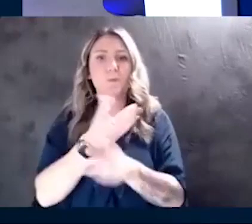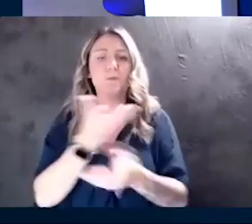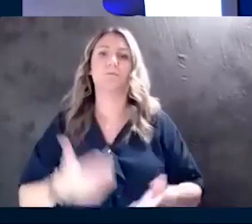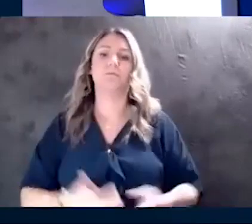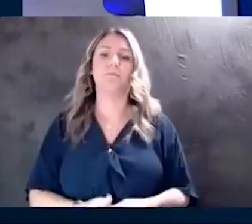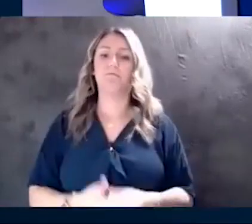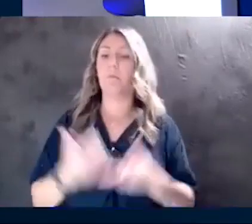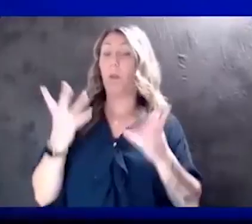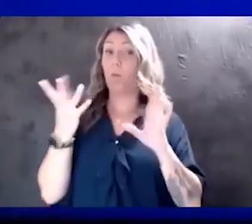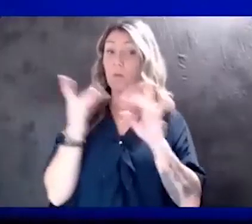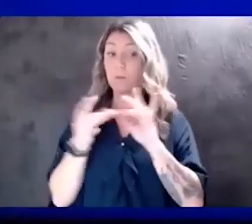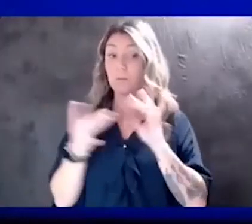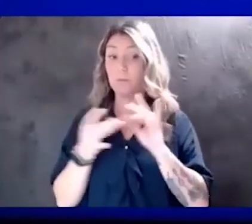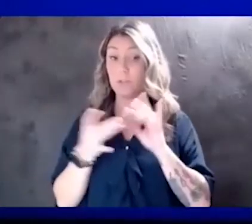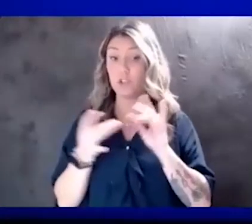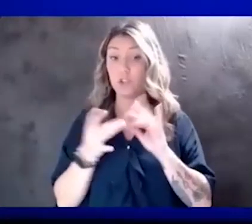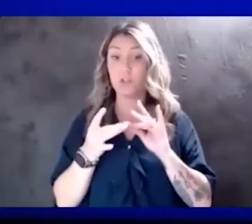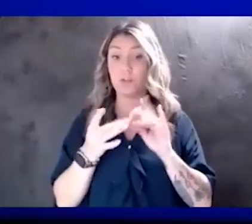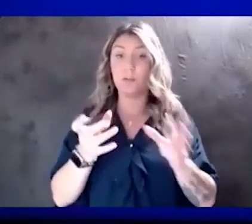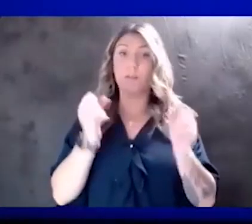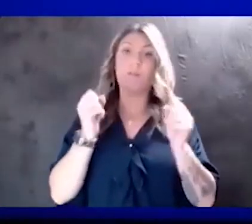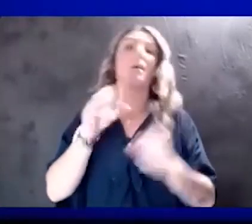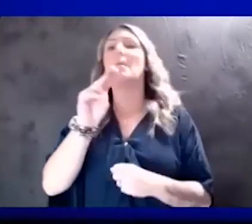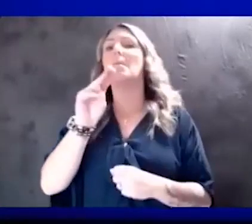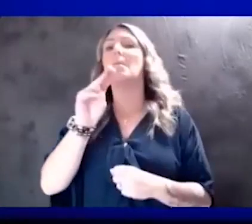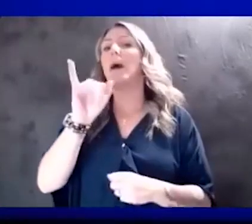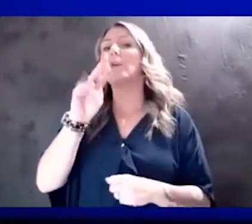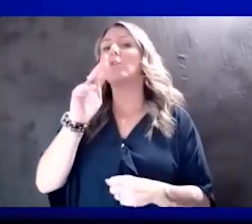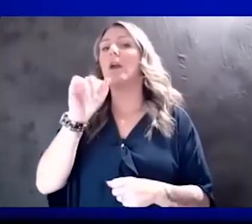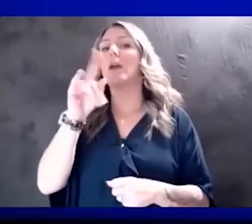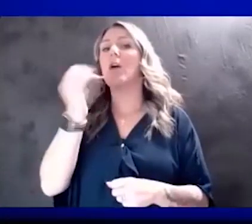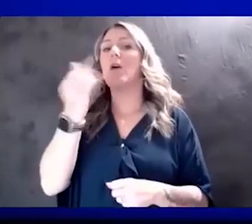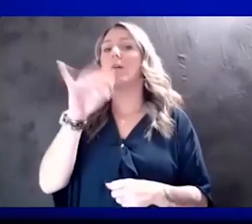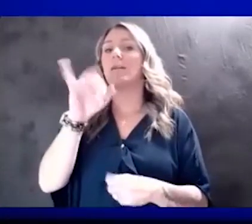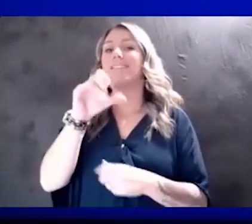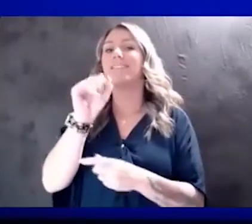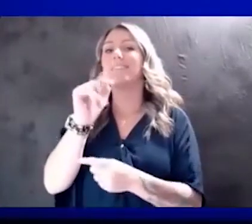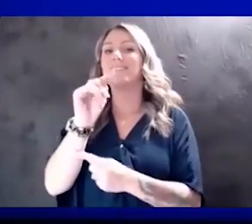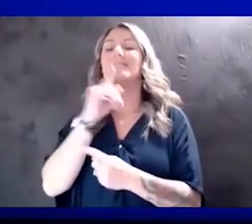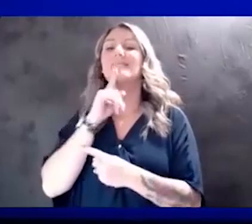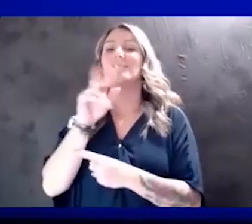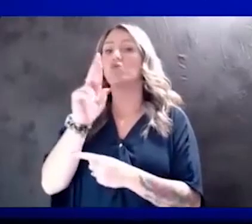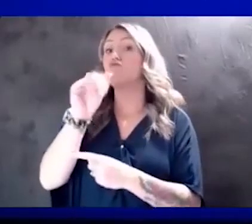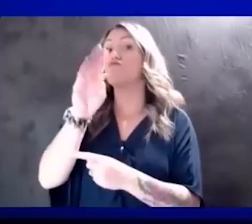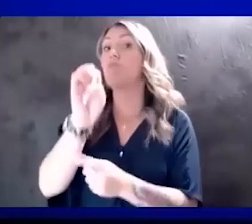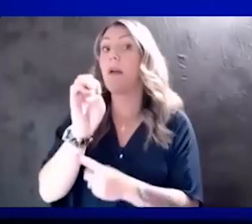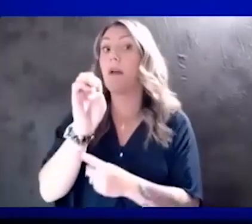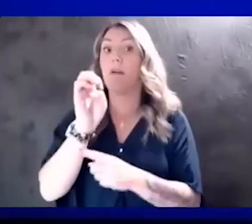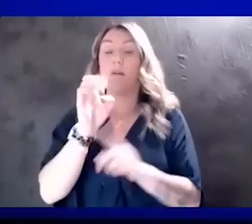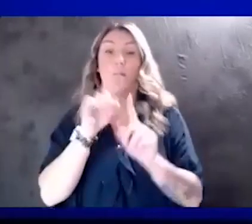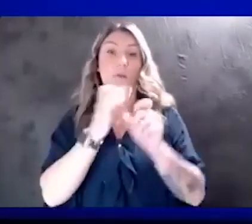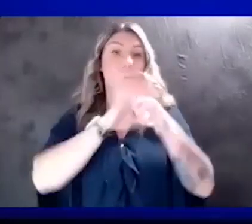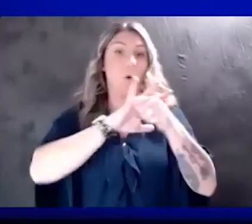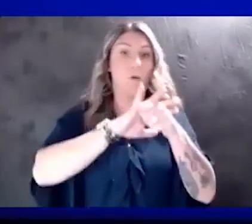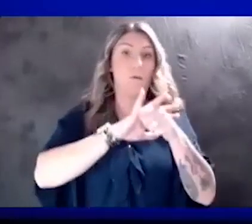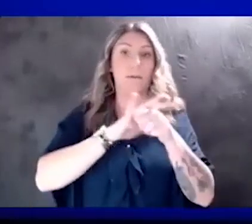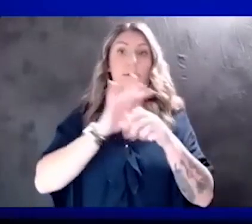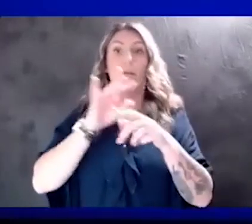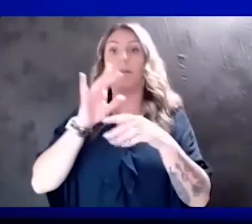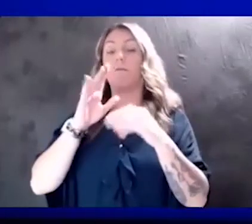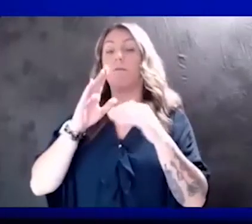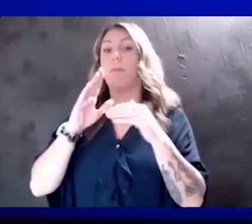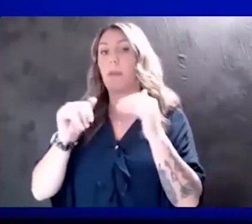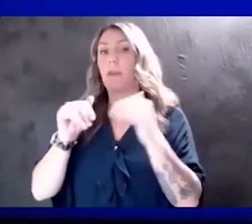quick, myocarditis is rare in COVID. It's much more common from COVID than it is from the COVID vaccinations. So I just want to